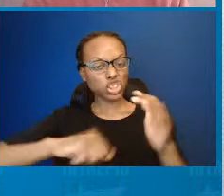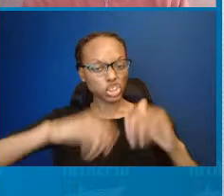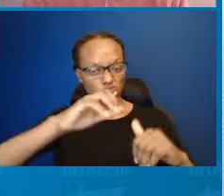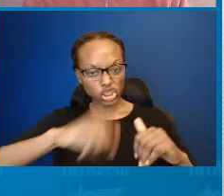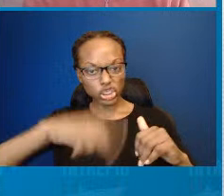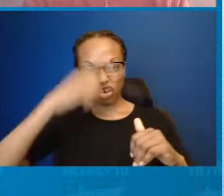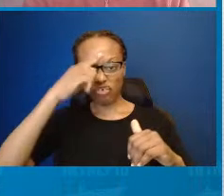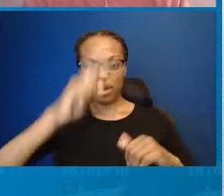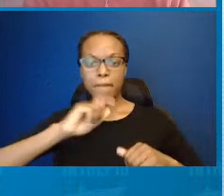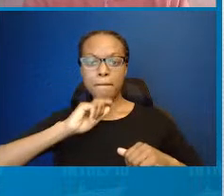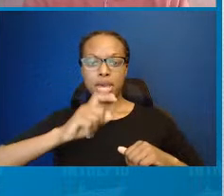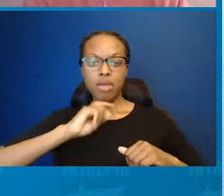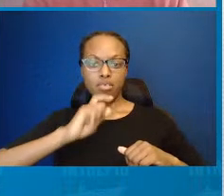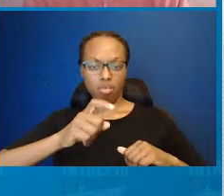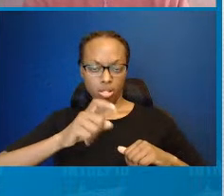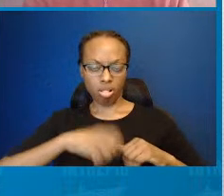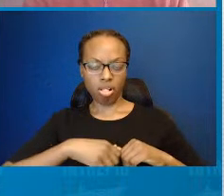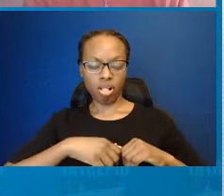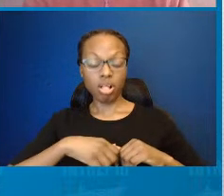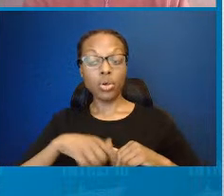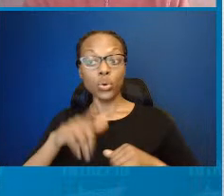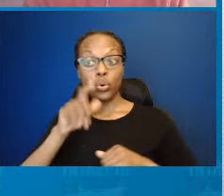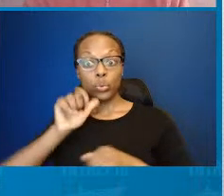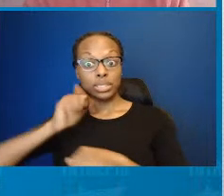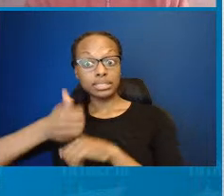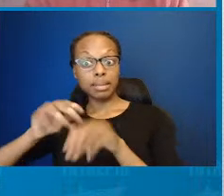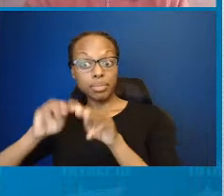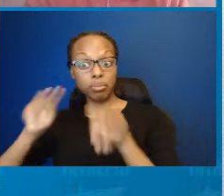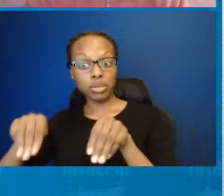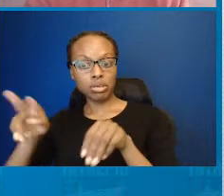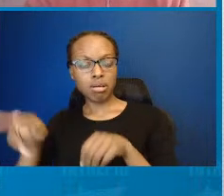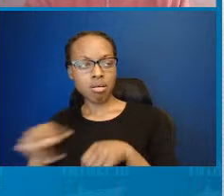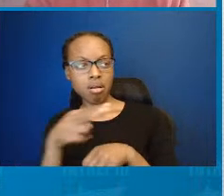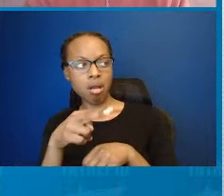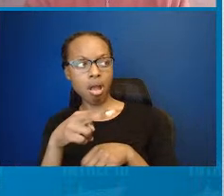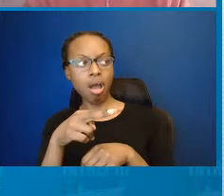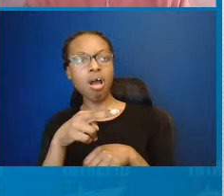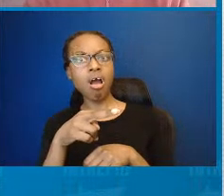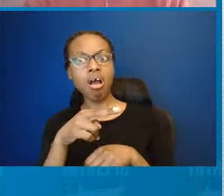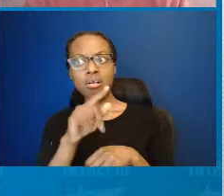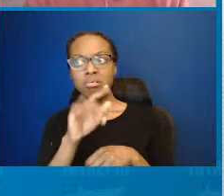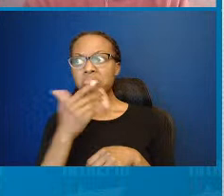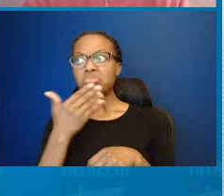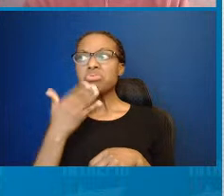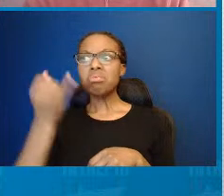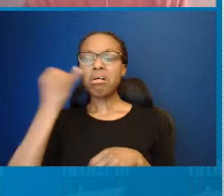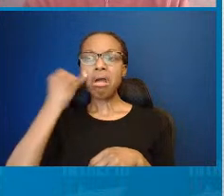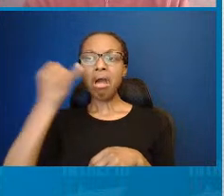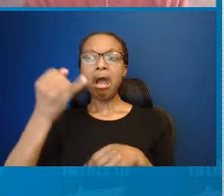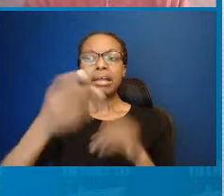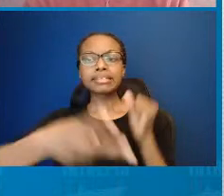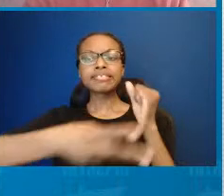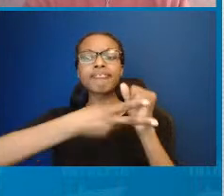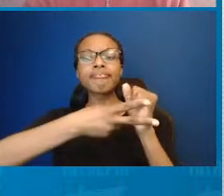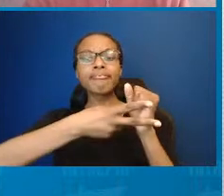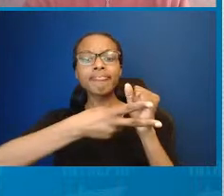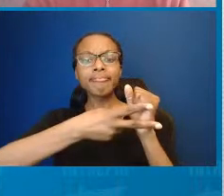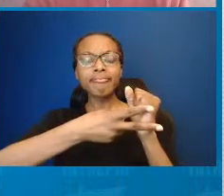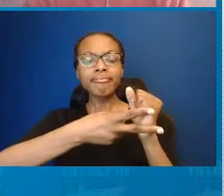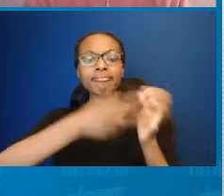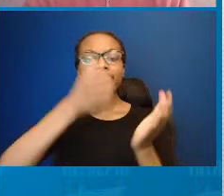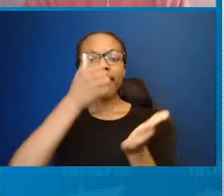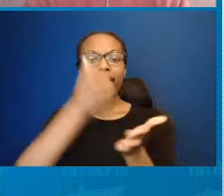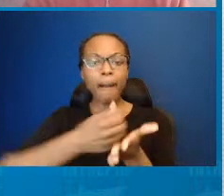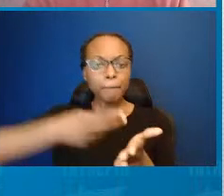it and thought this is a great way to preserve history and to tell the stories of all the brave